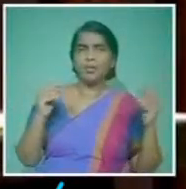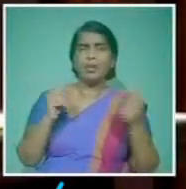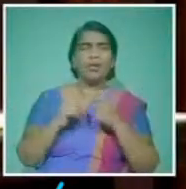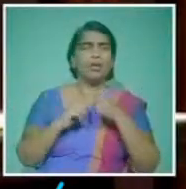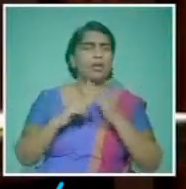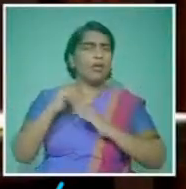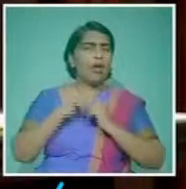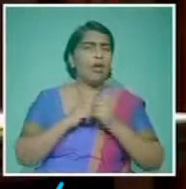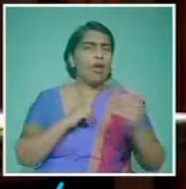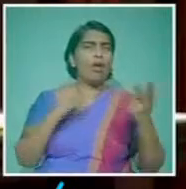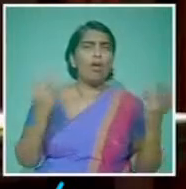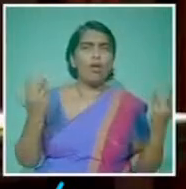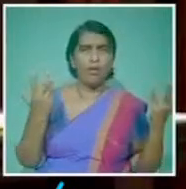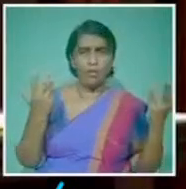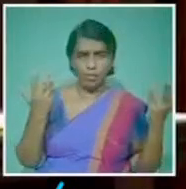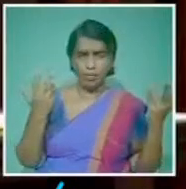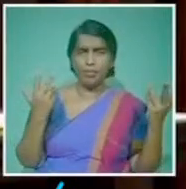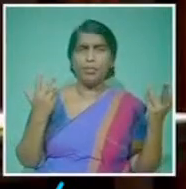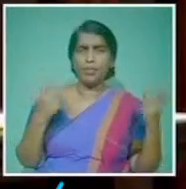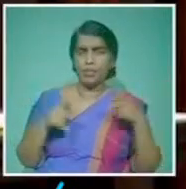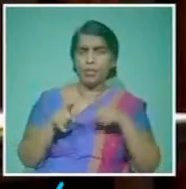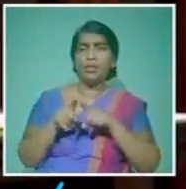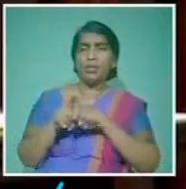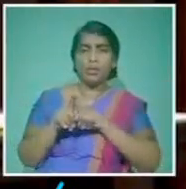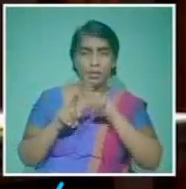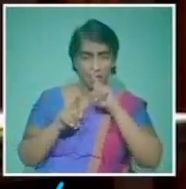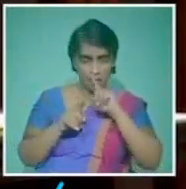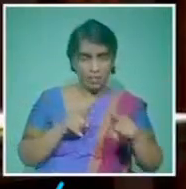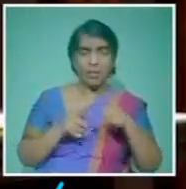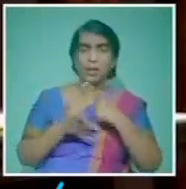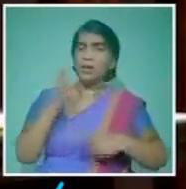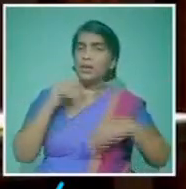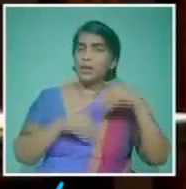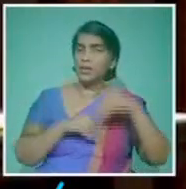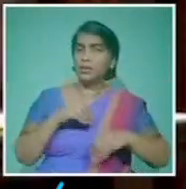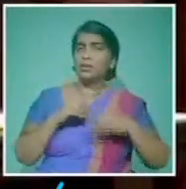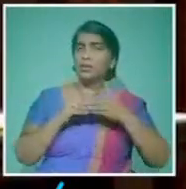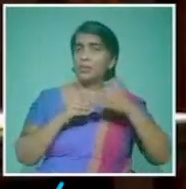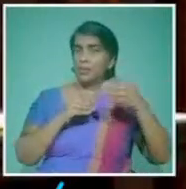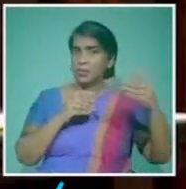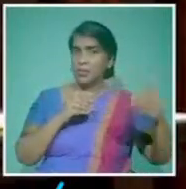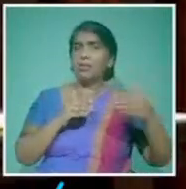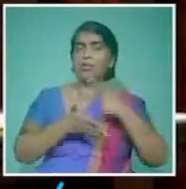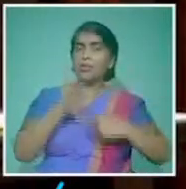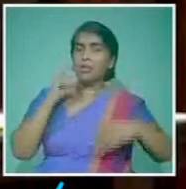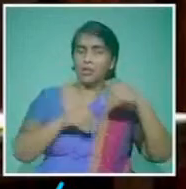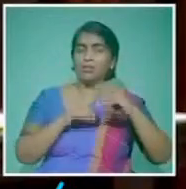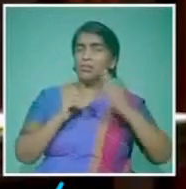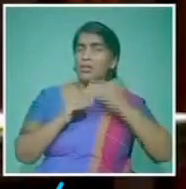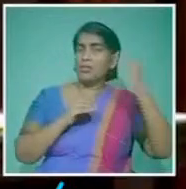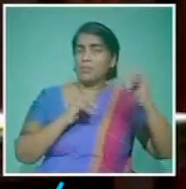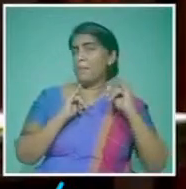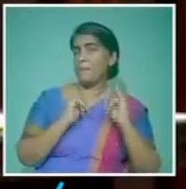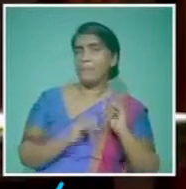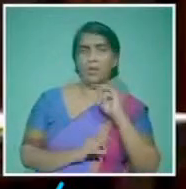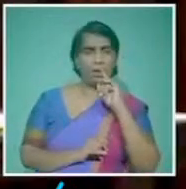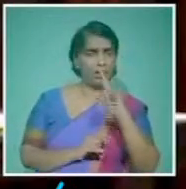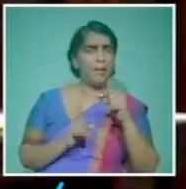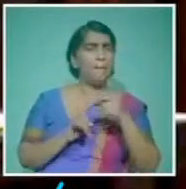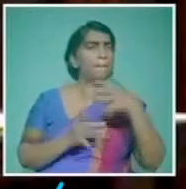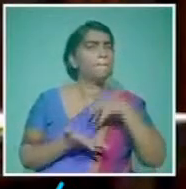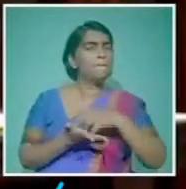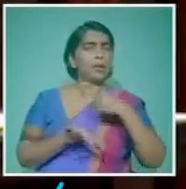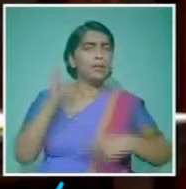provincial council election? Why can't you demand the same for the provincial election? So why do you have double standards in this country?